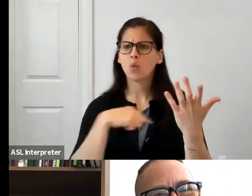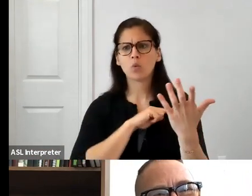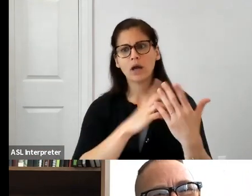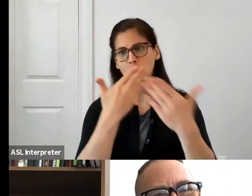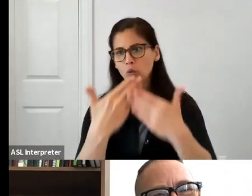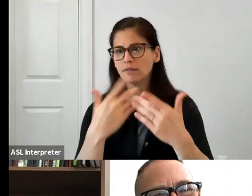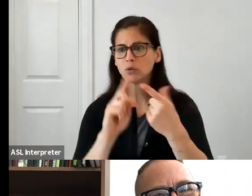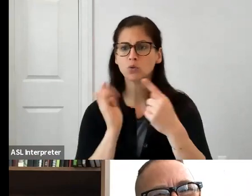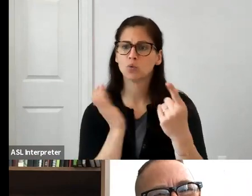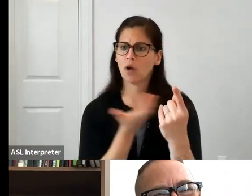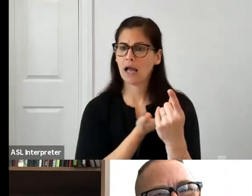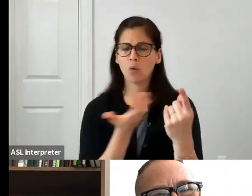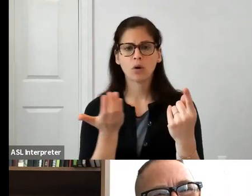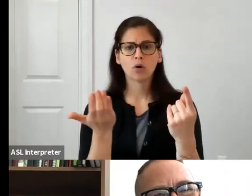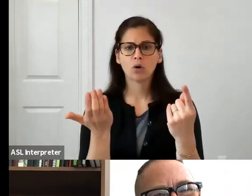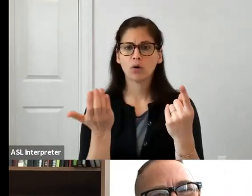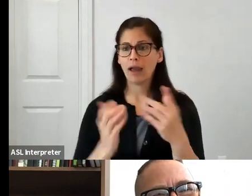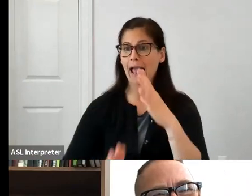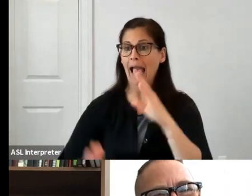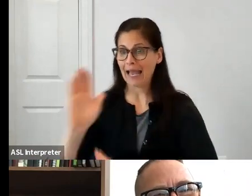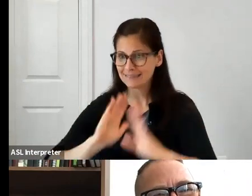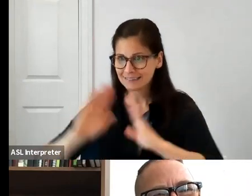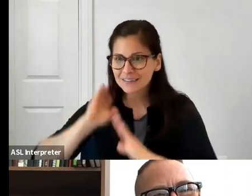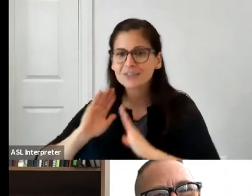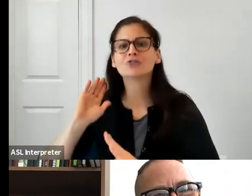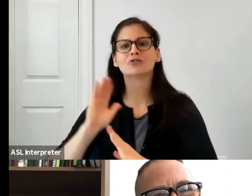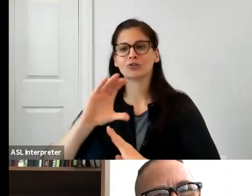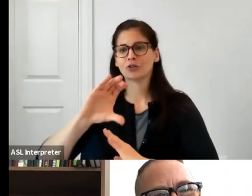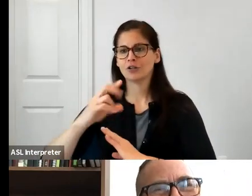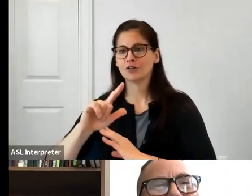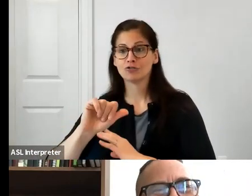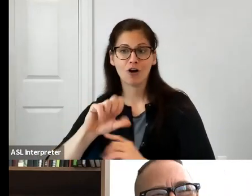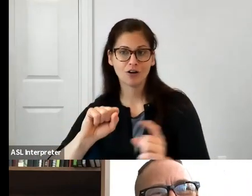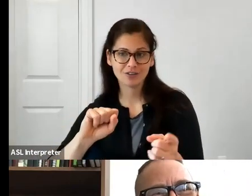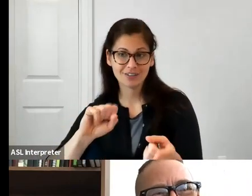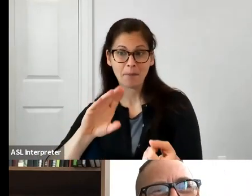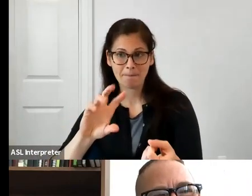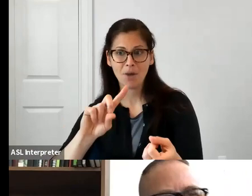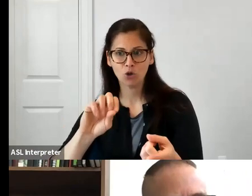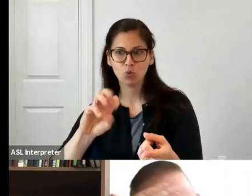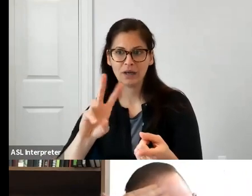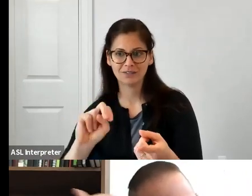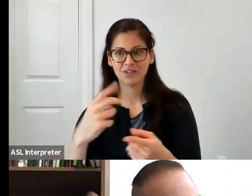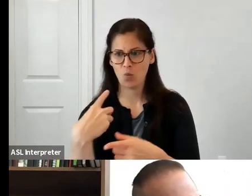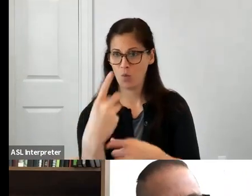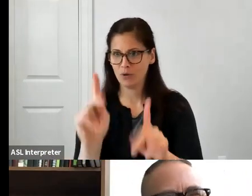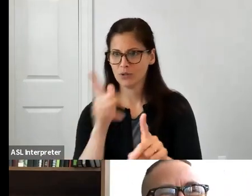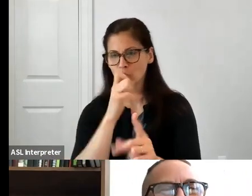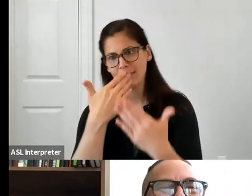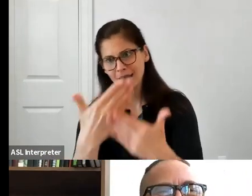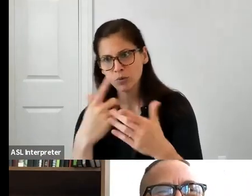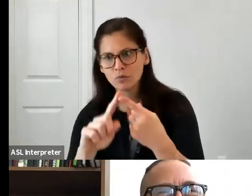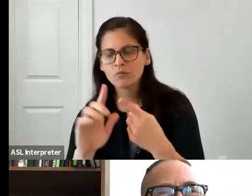to our ancestors and forebears, Charles Baldwin among them, and two of